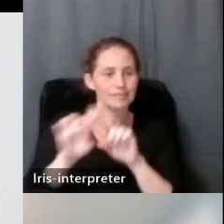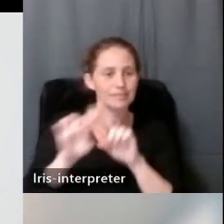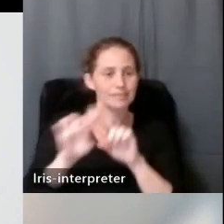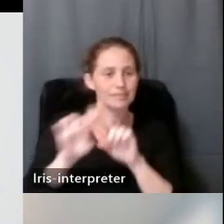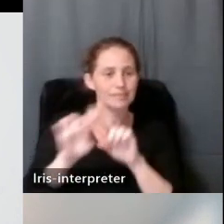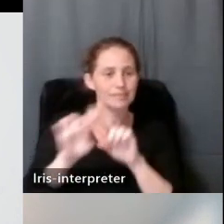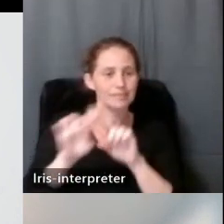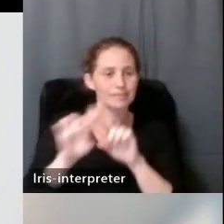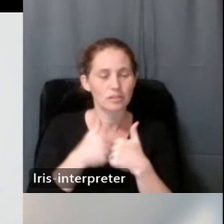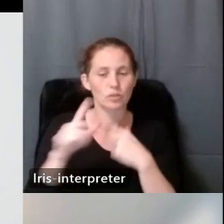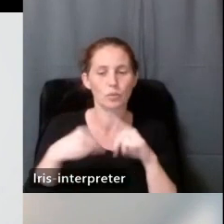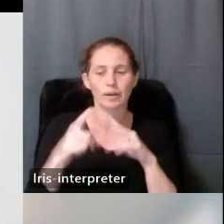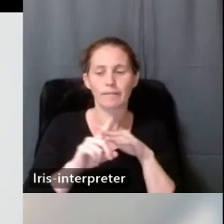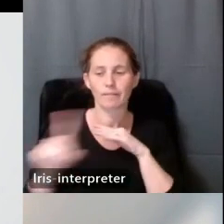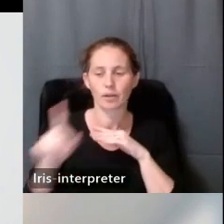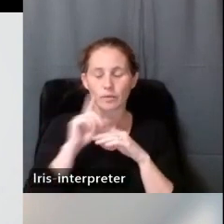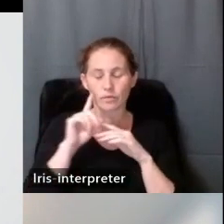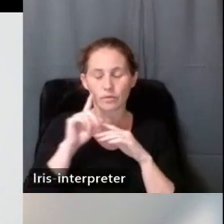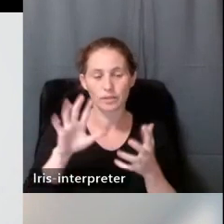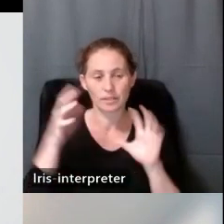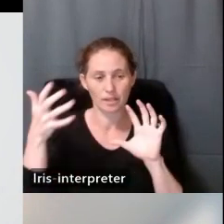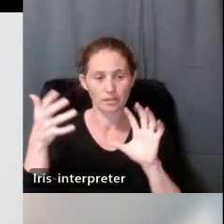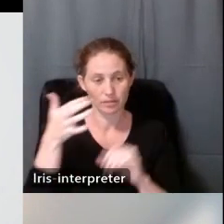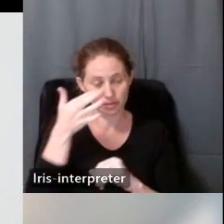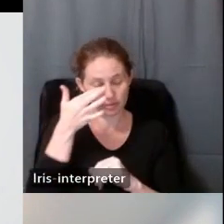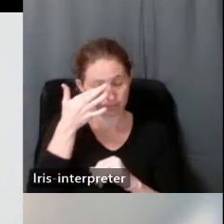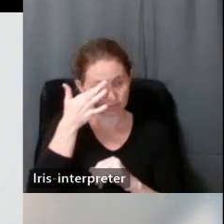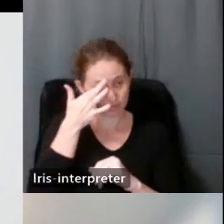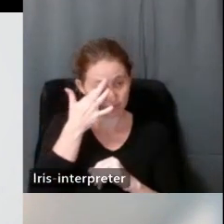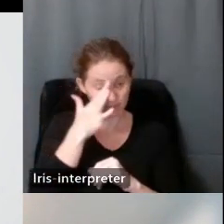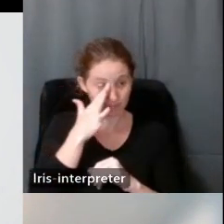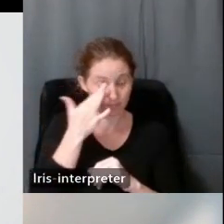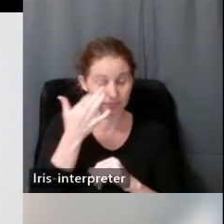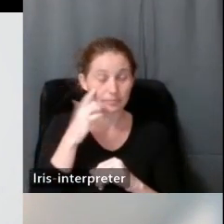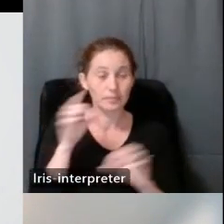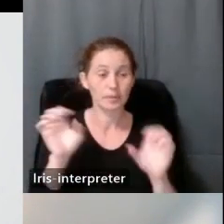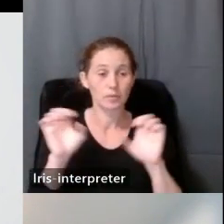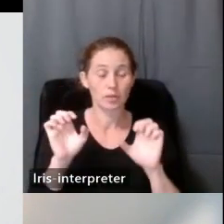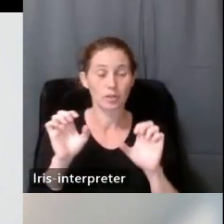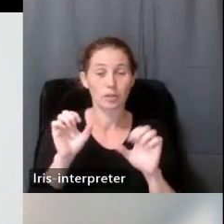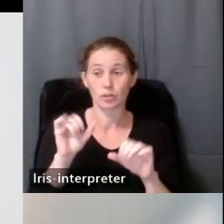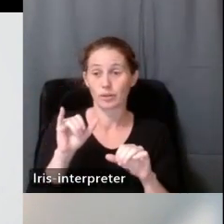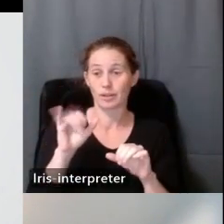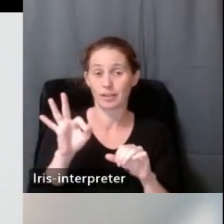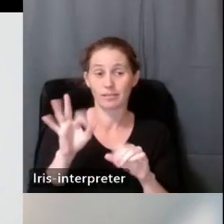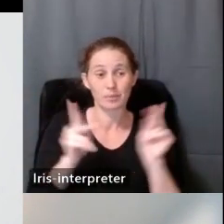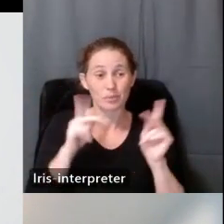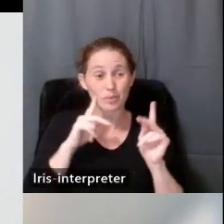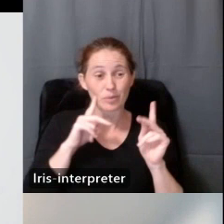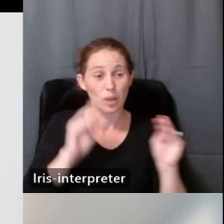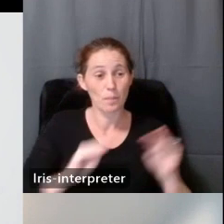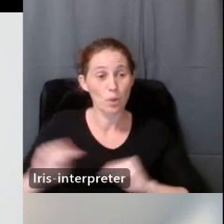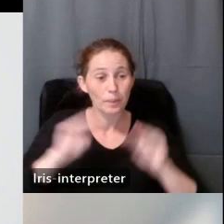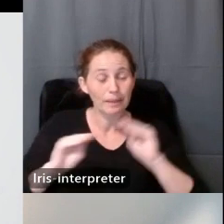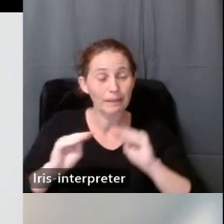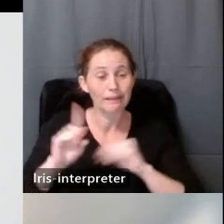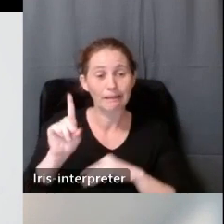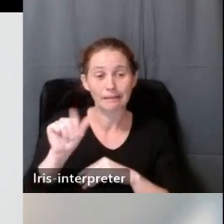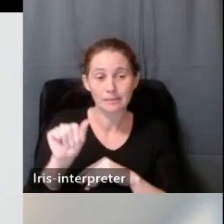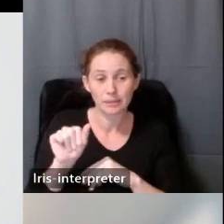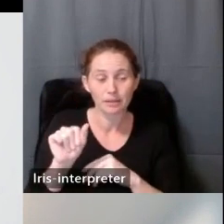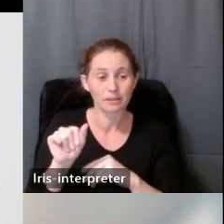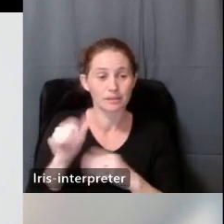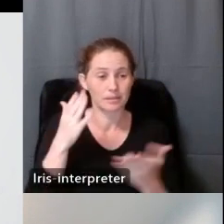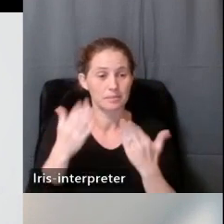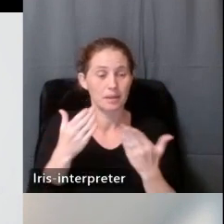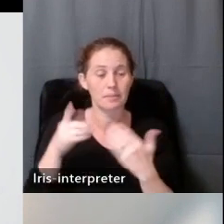in evacuating for disasters and emergencies. So people with mobility disabilities